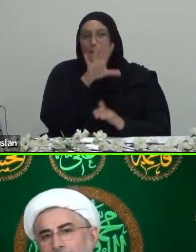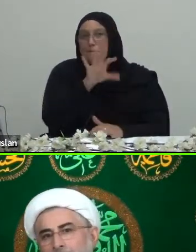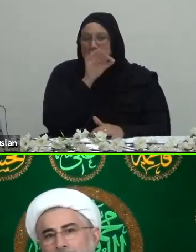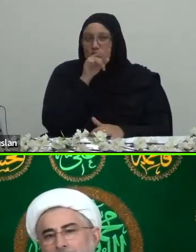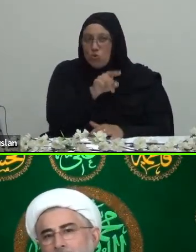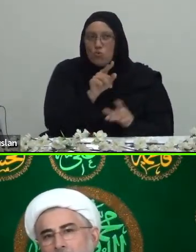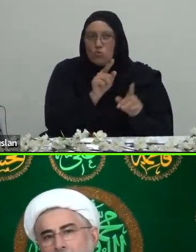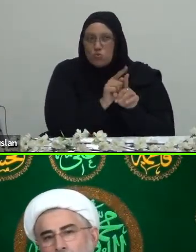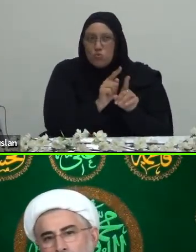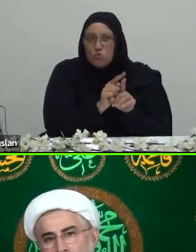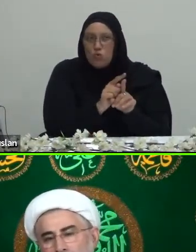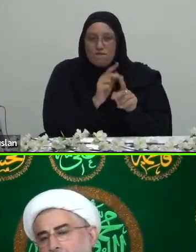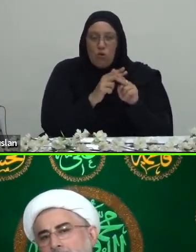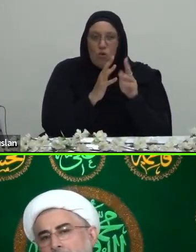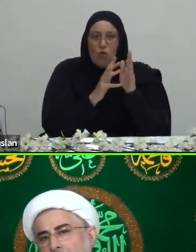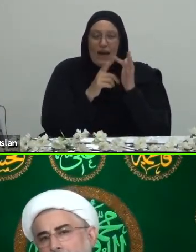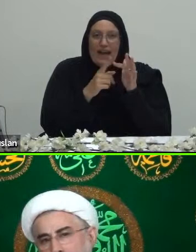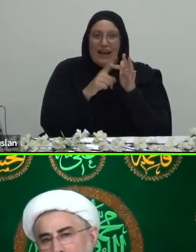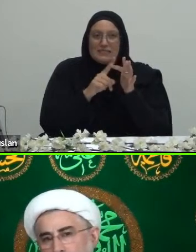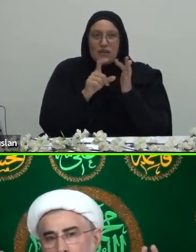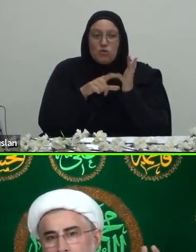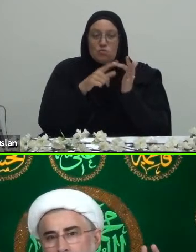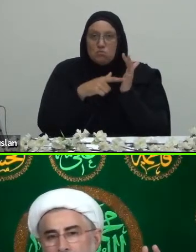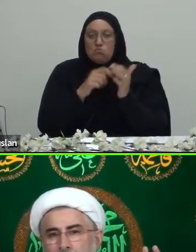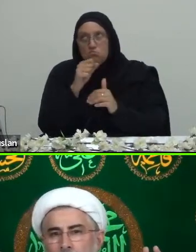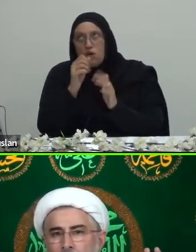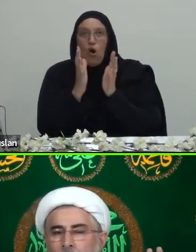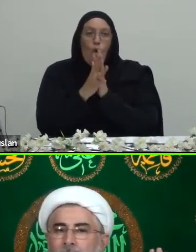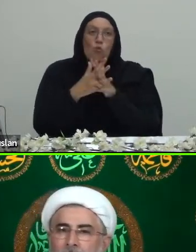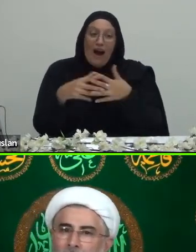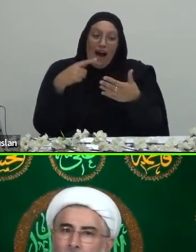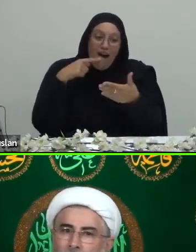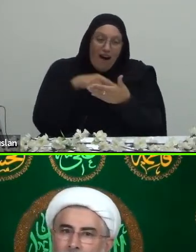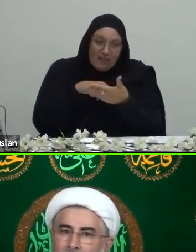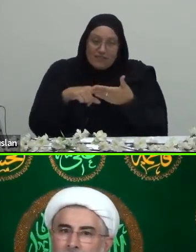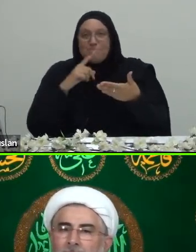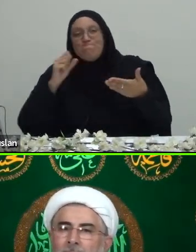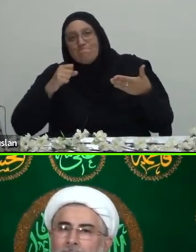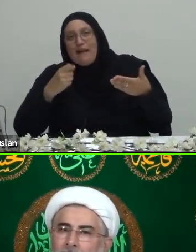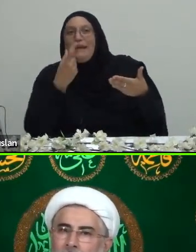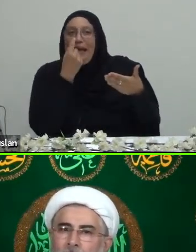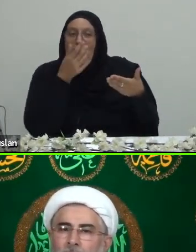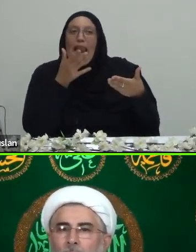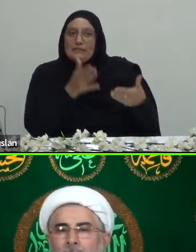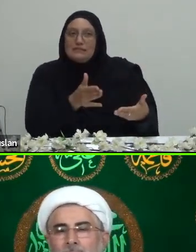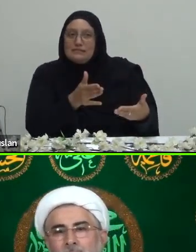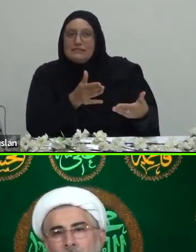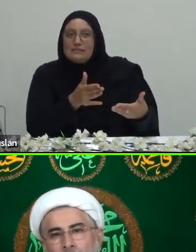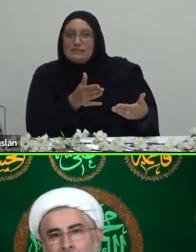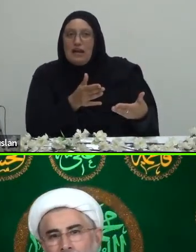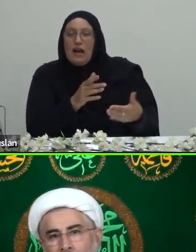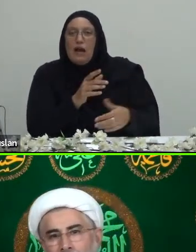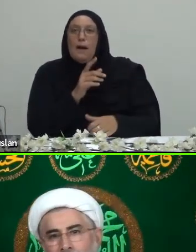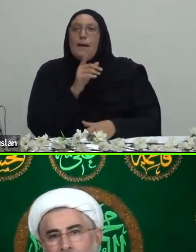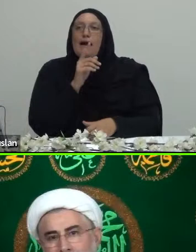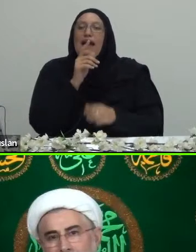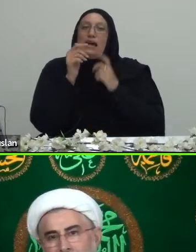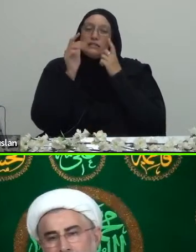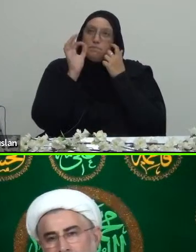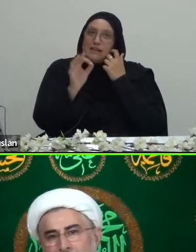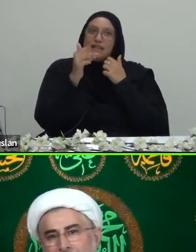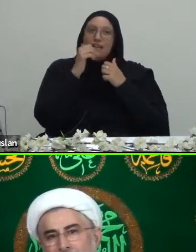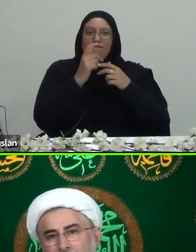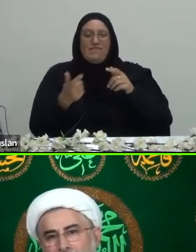as that person is trustworthy, Islamic jurisprudence allows that, especially when there is a supervisor to